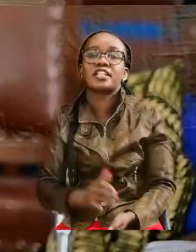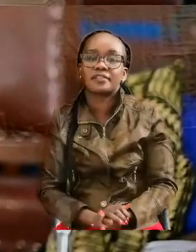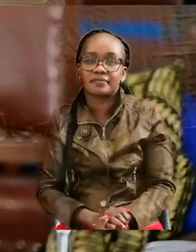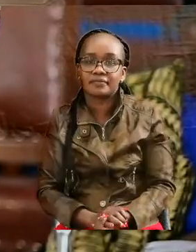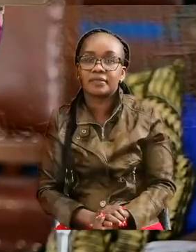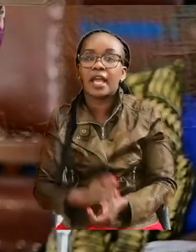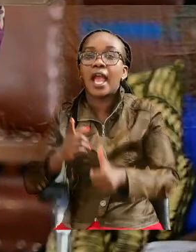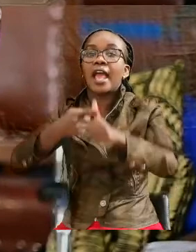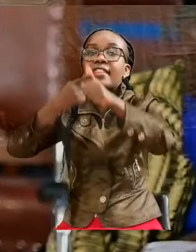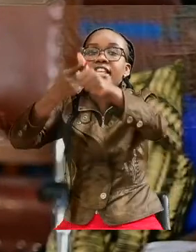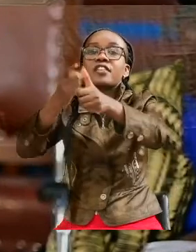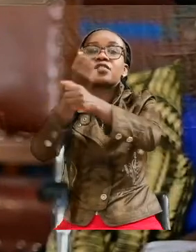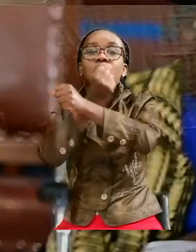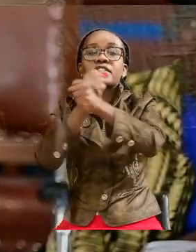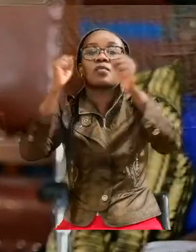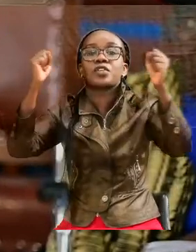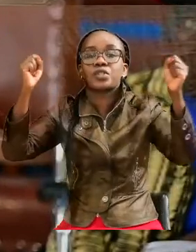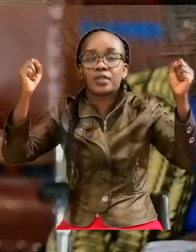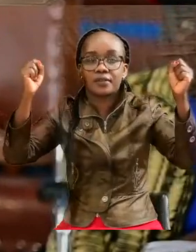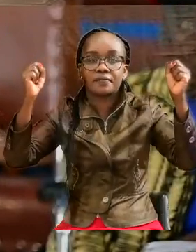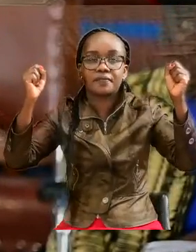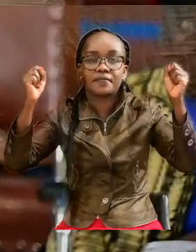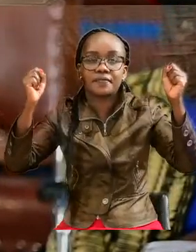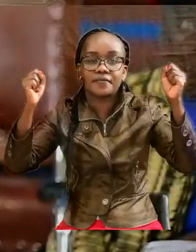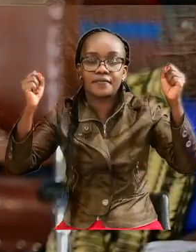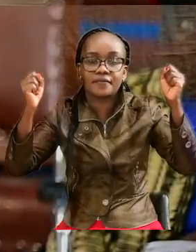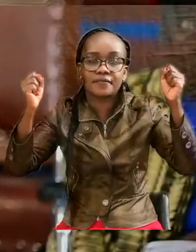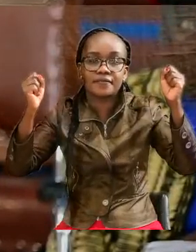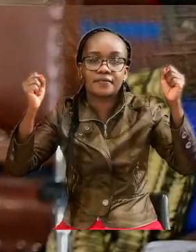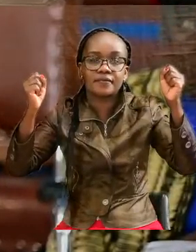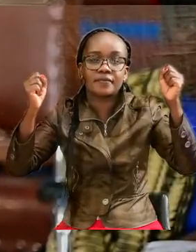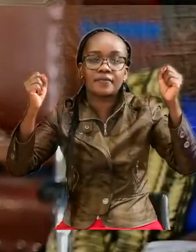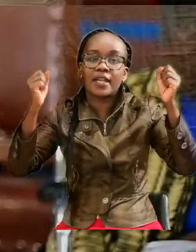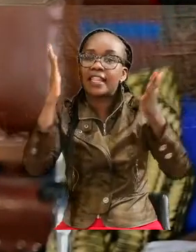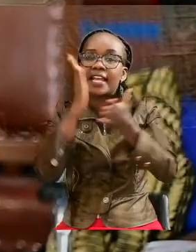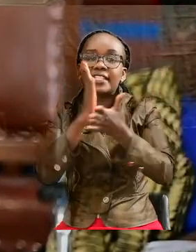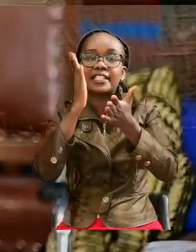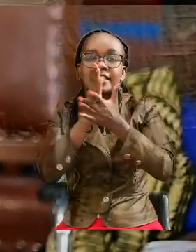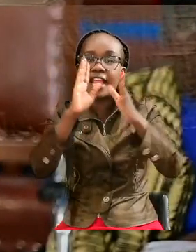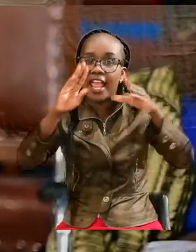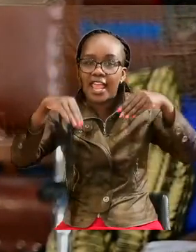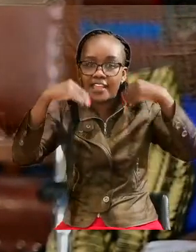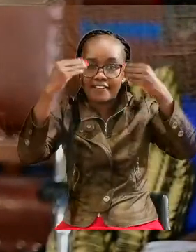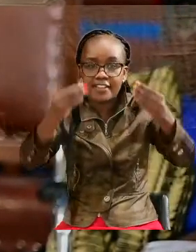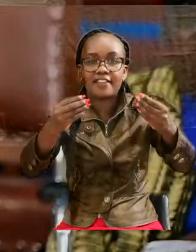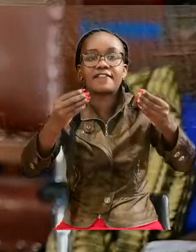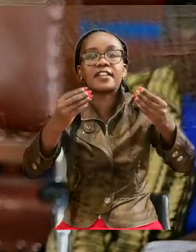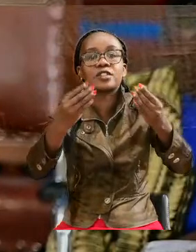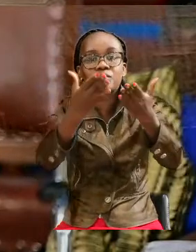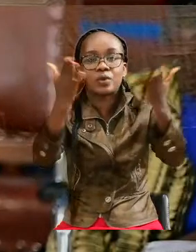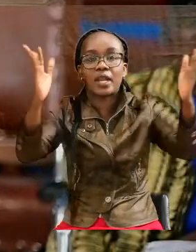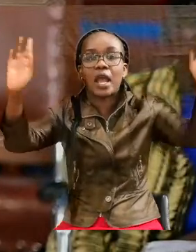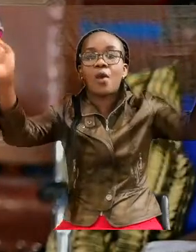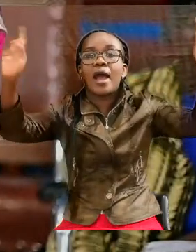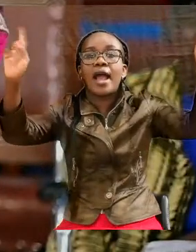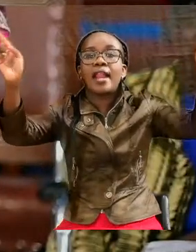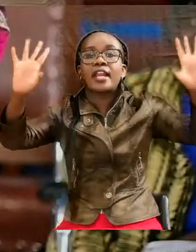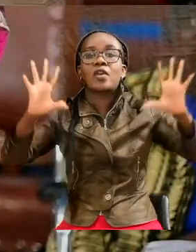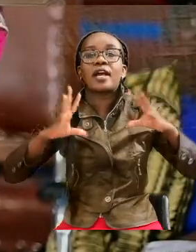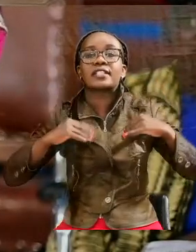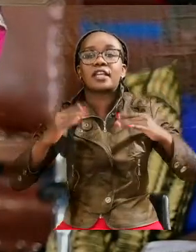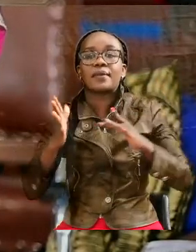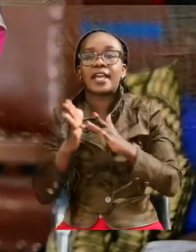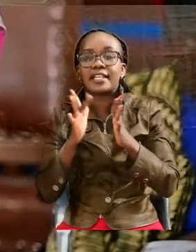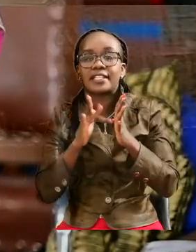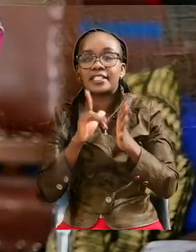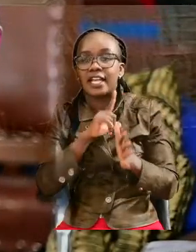gift of salvation that is freely given to them that are ready to accept Jesus as